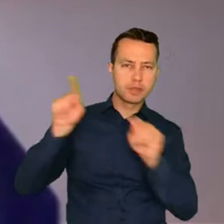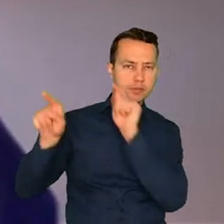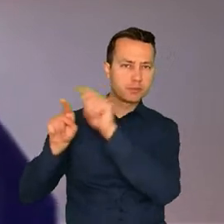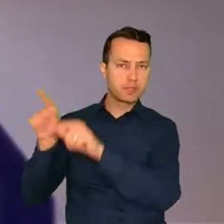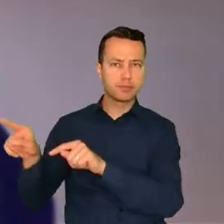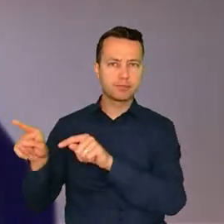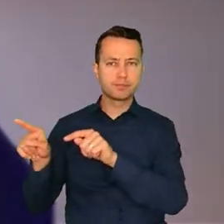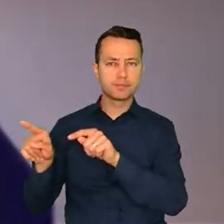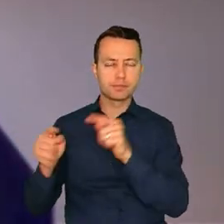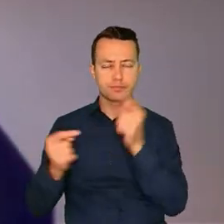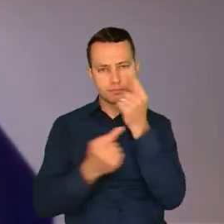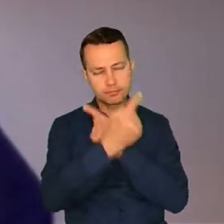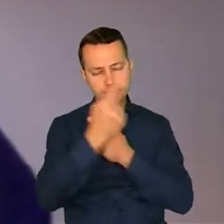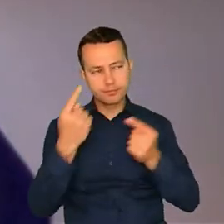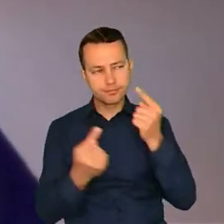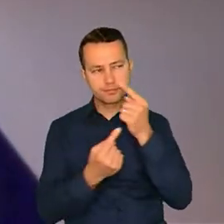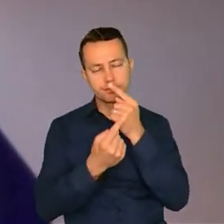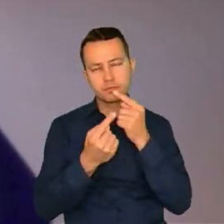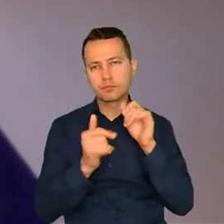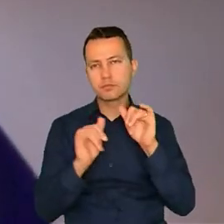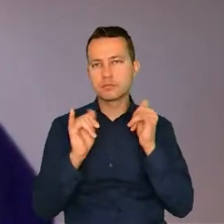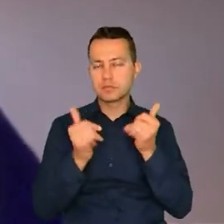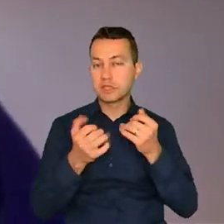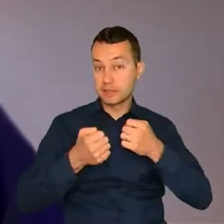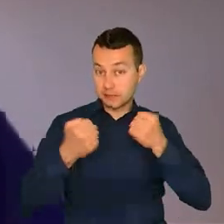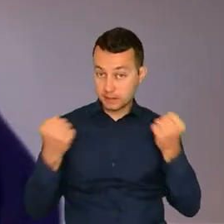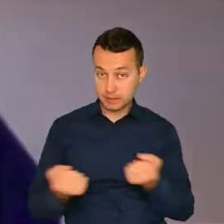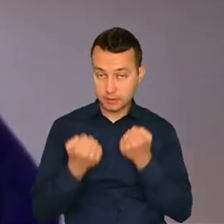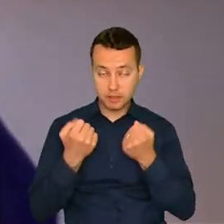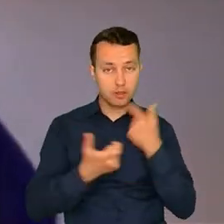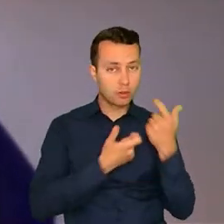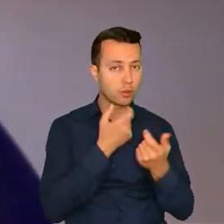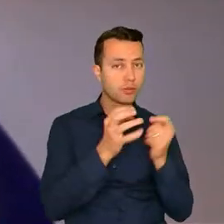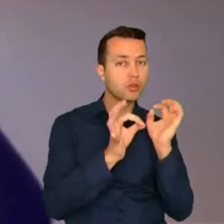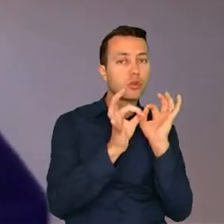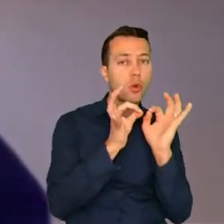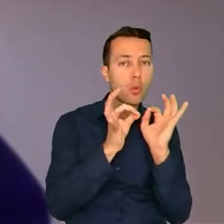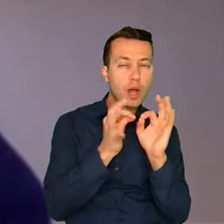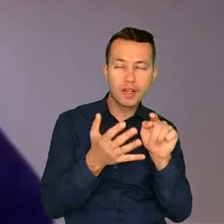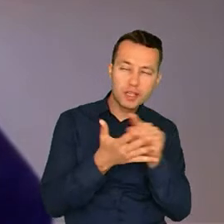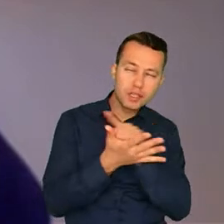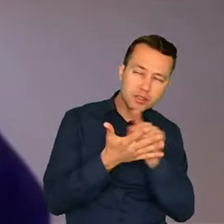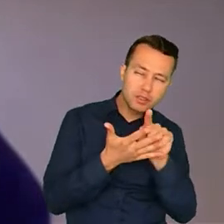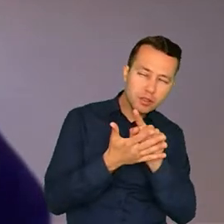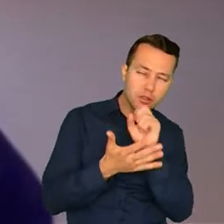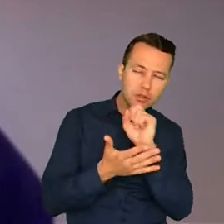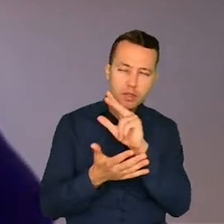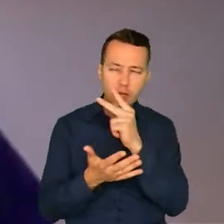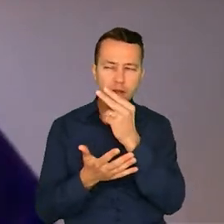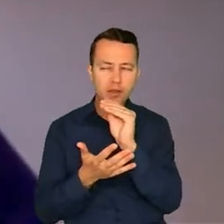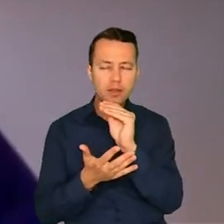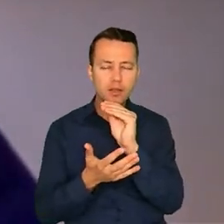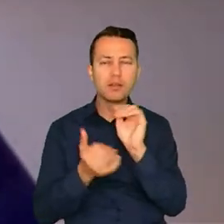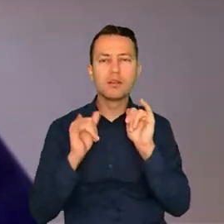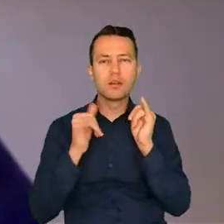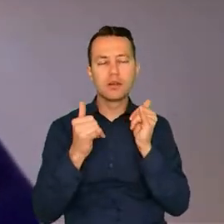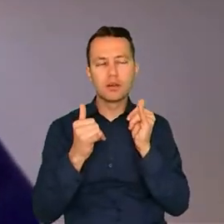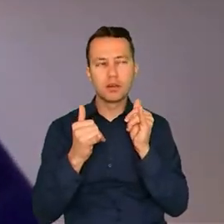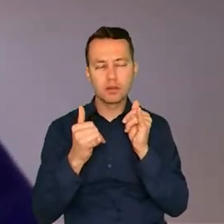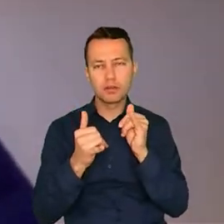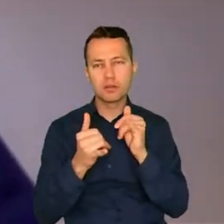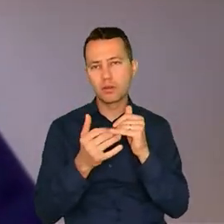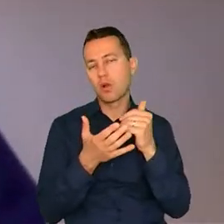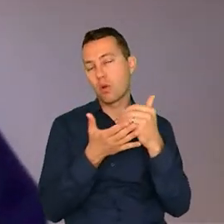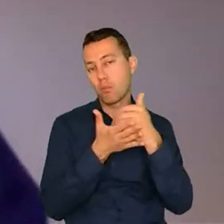the companies, and the knowledge about the process of due diligence will help us to identify the